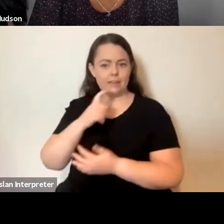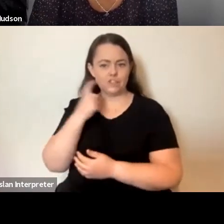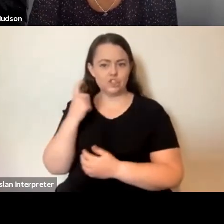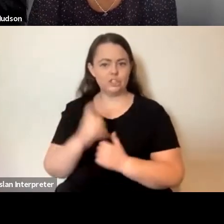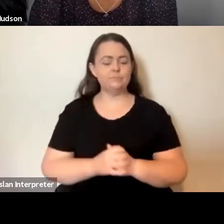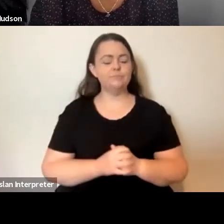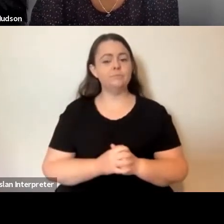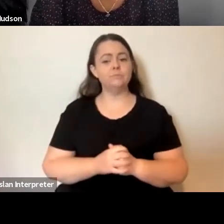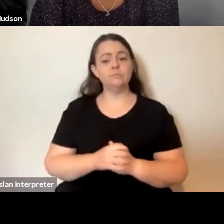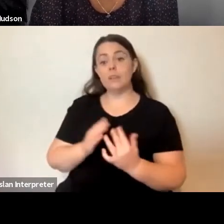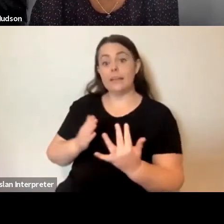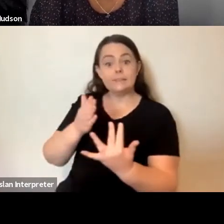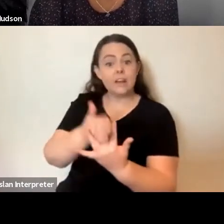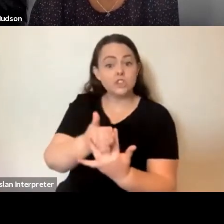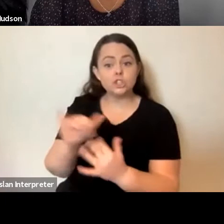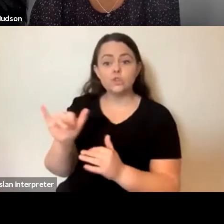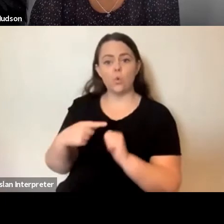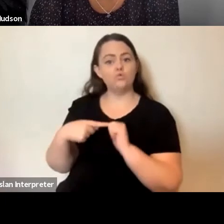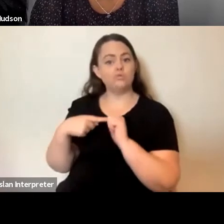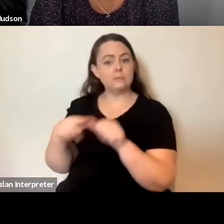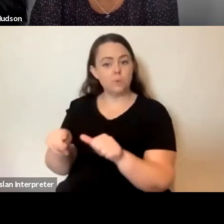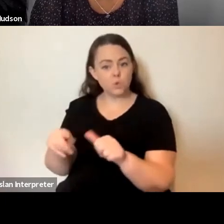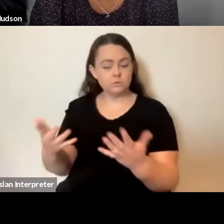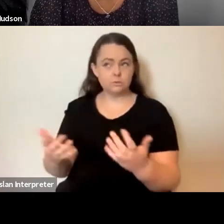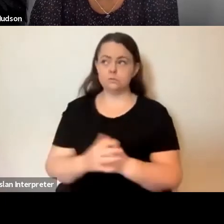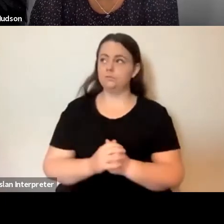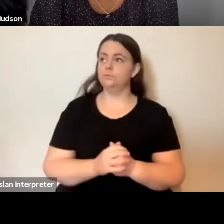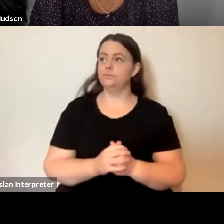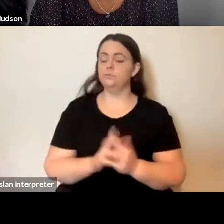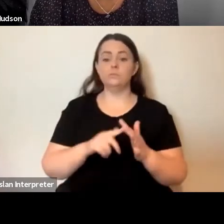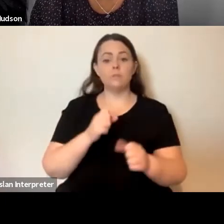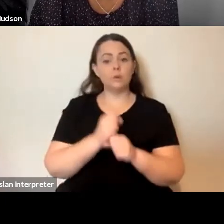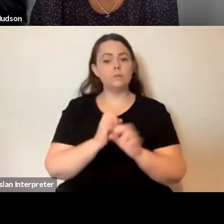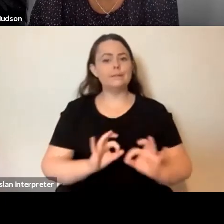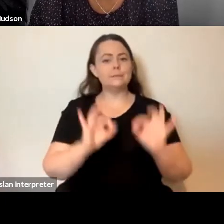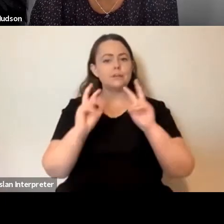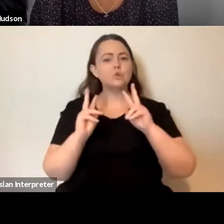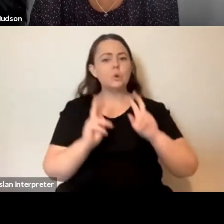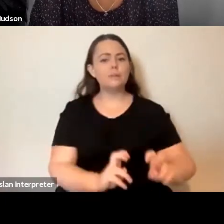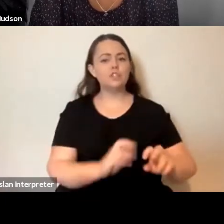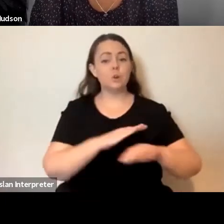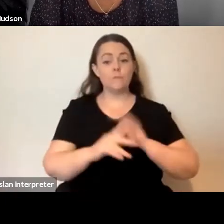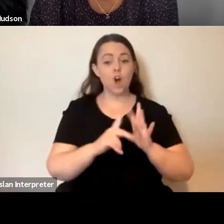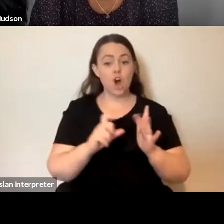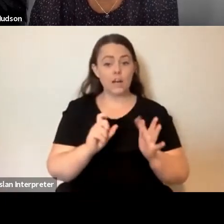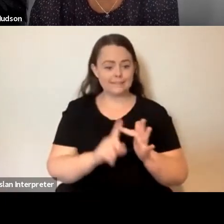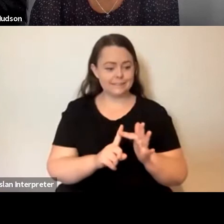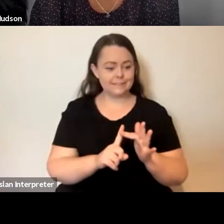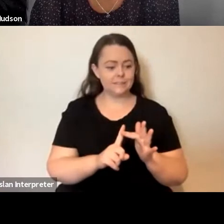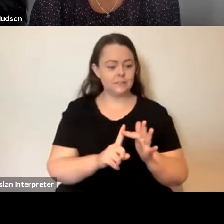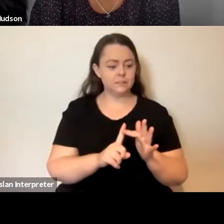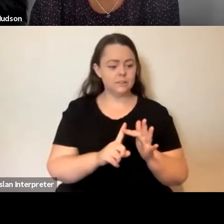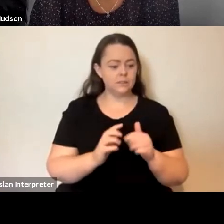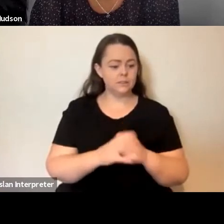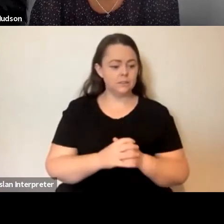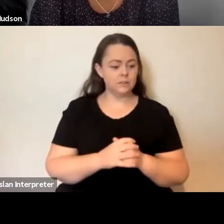interventions or responses like the Special Commission into the drug ICE, we do need to respond to